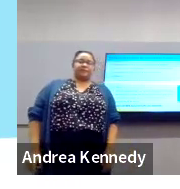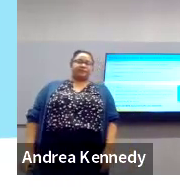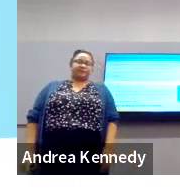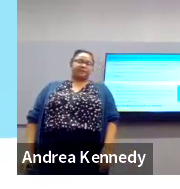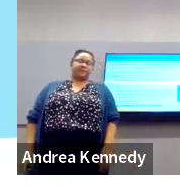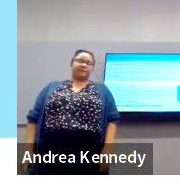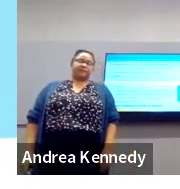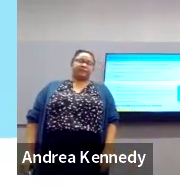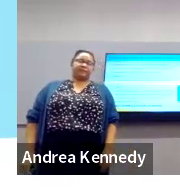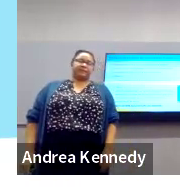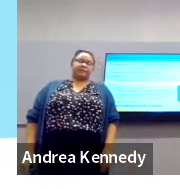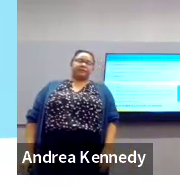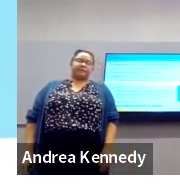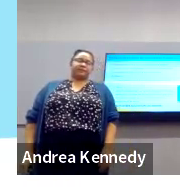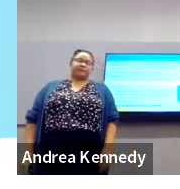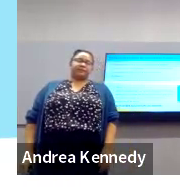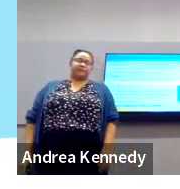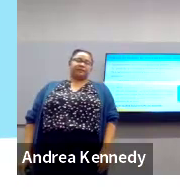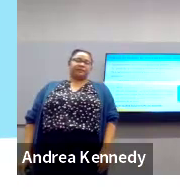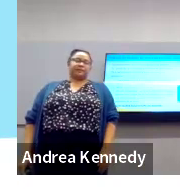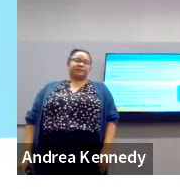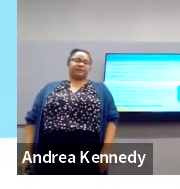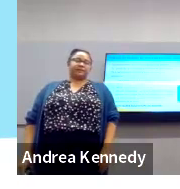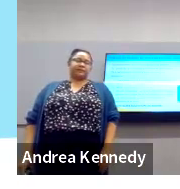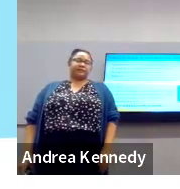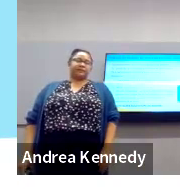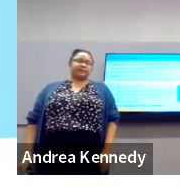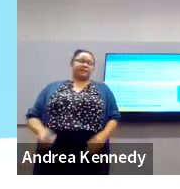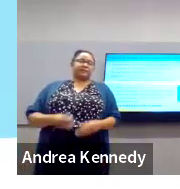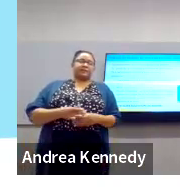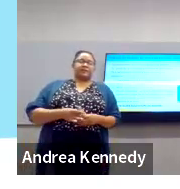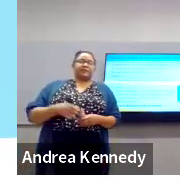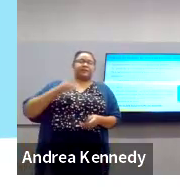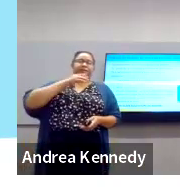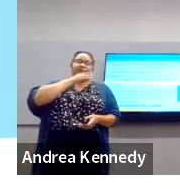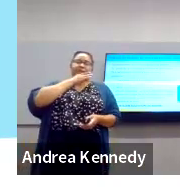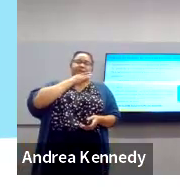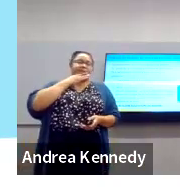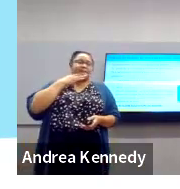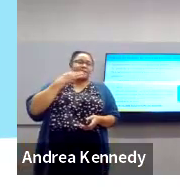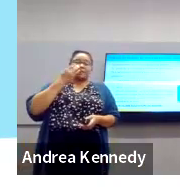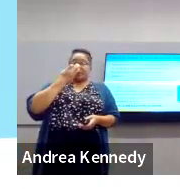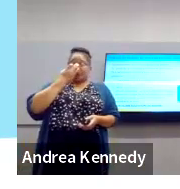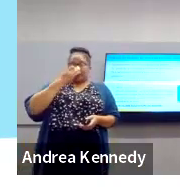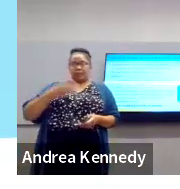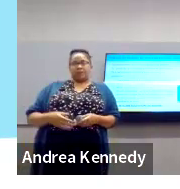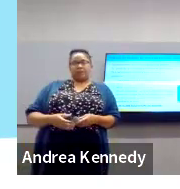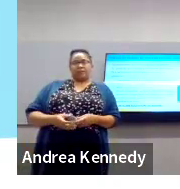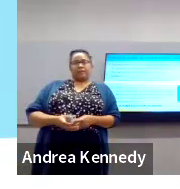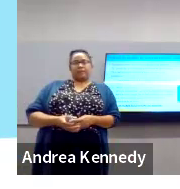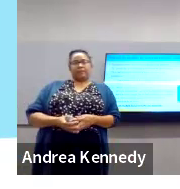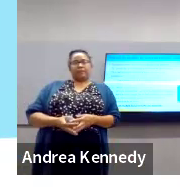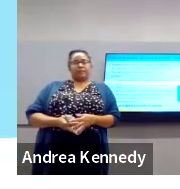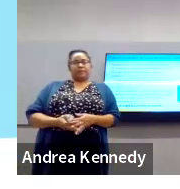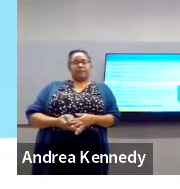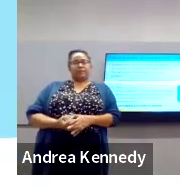Su propietario de ustedes va a presentar una petición de ajuste de los servicios públicos a la División de